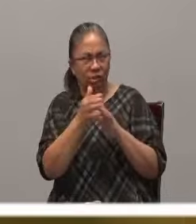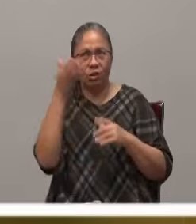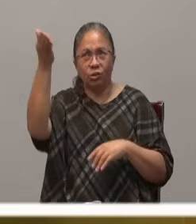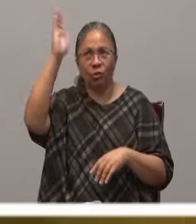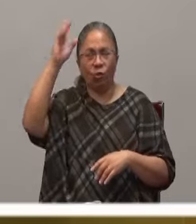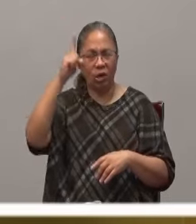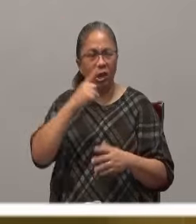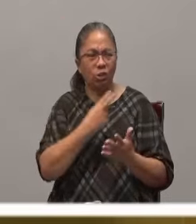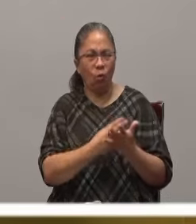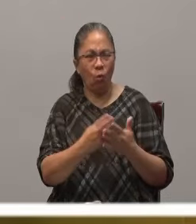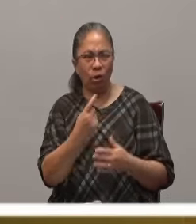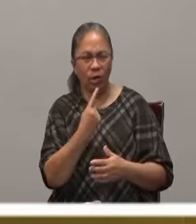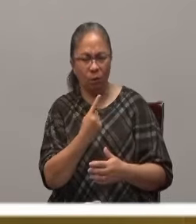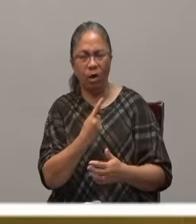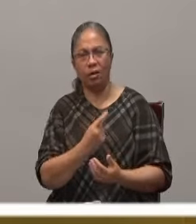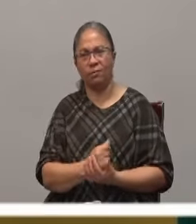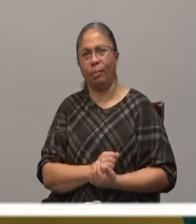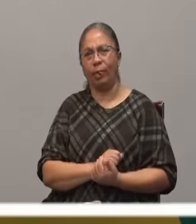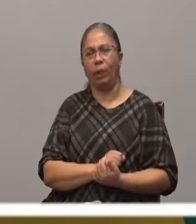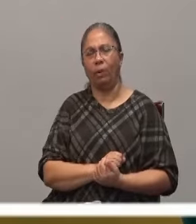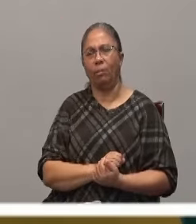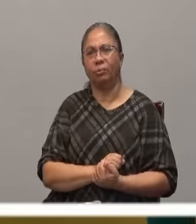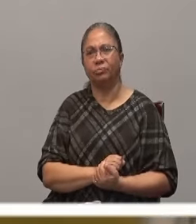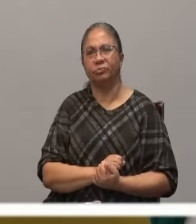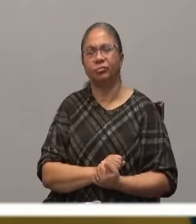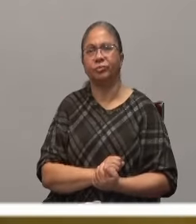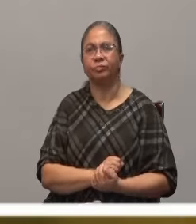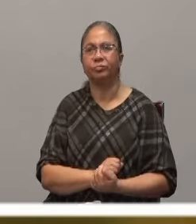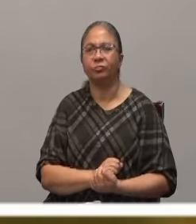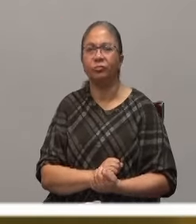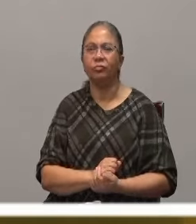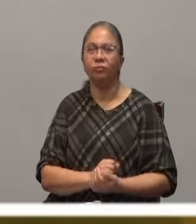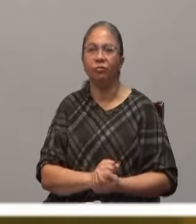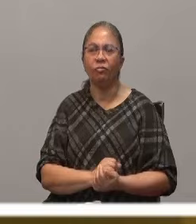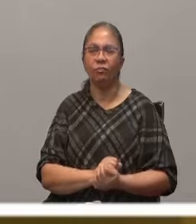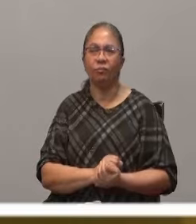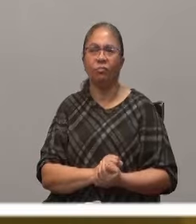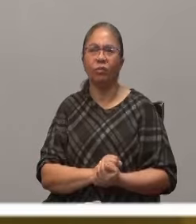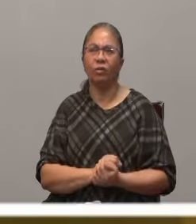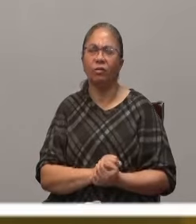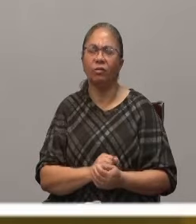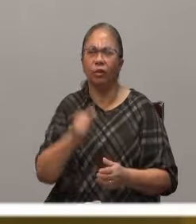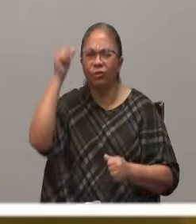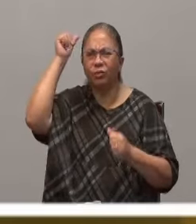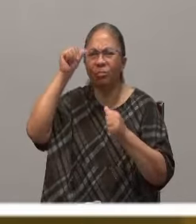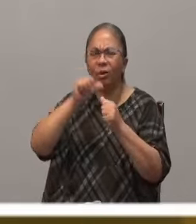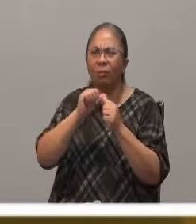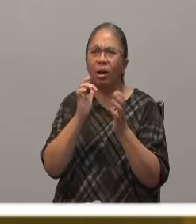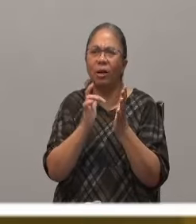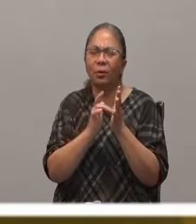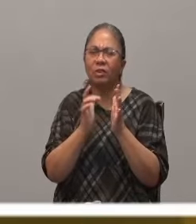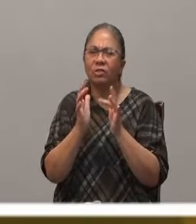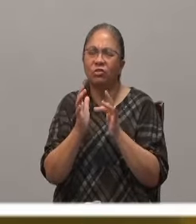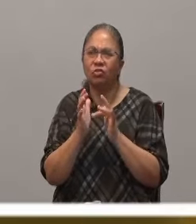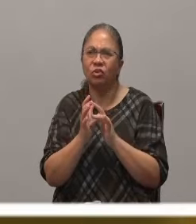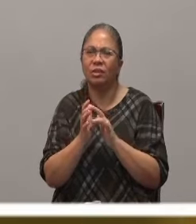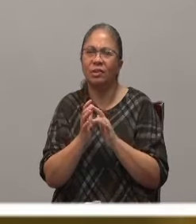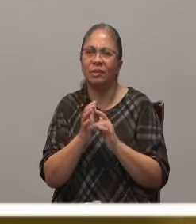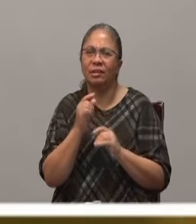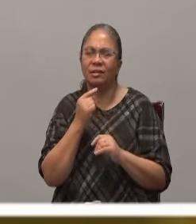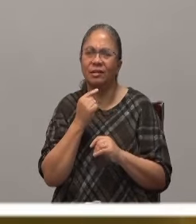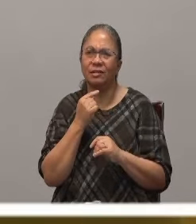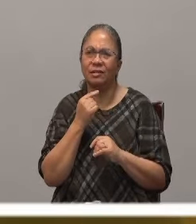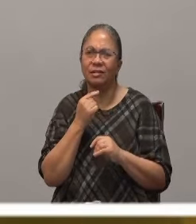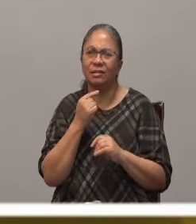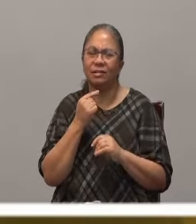Now, naming someone is to have power over them. Eh? Remember when Jesus names the devils